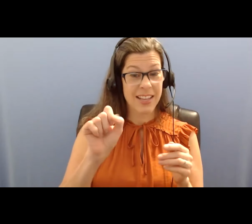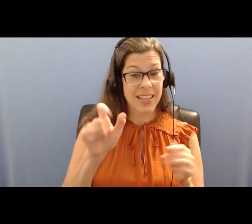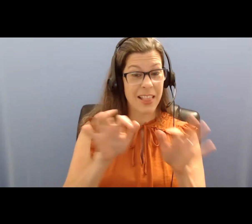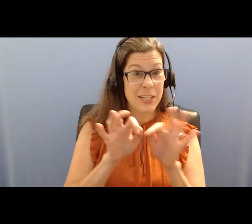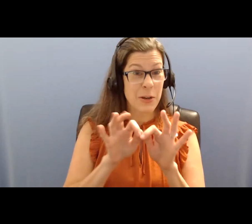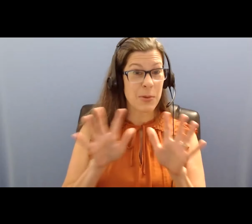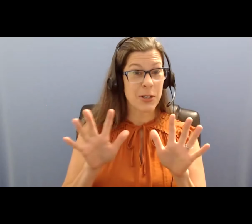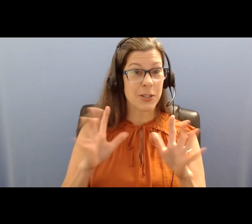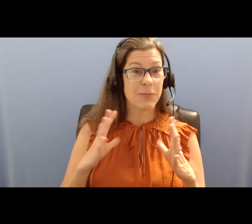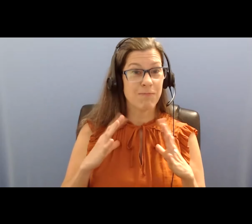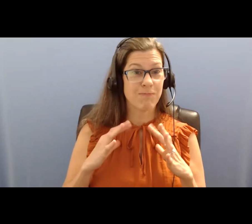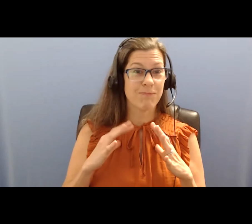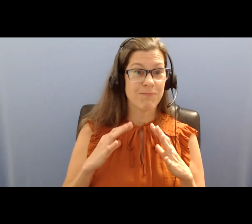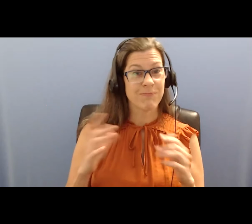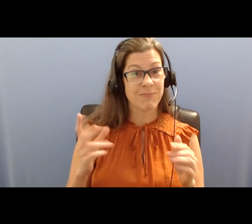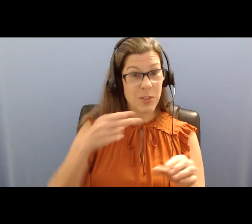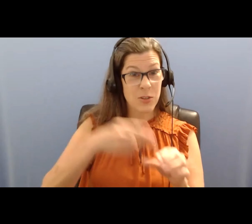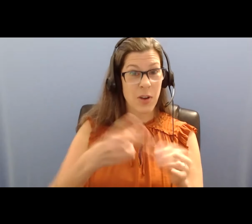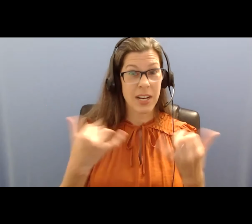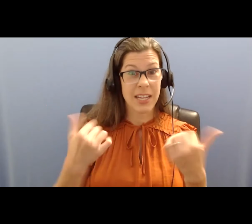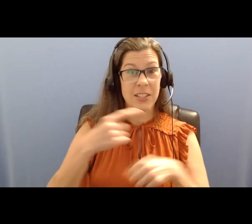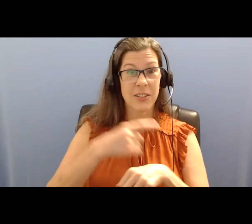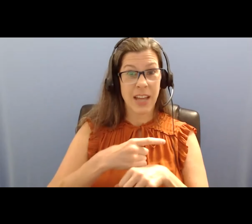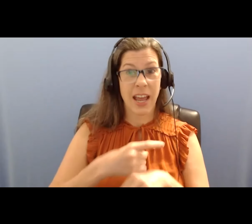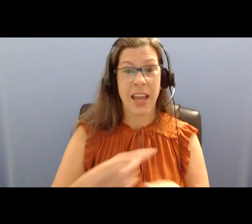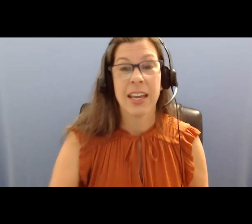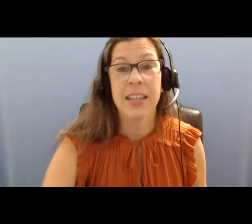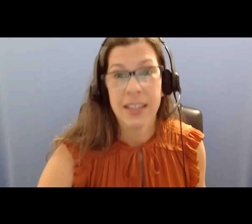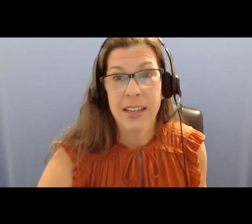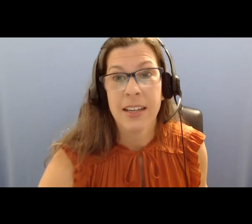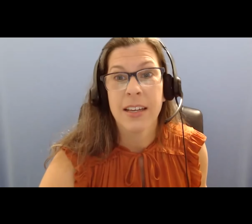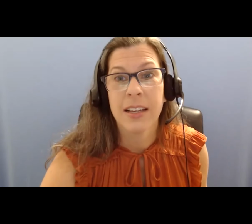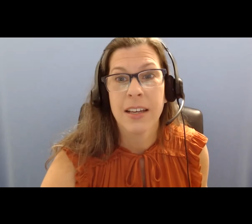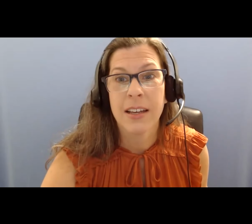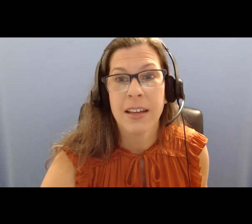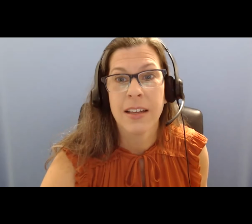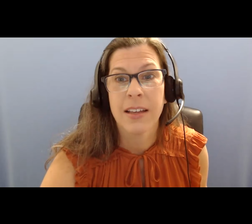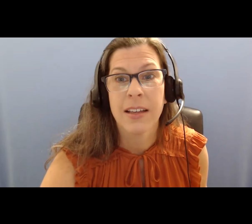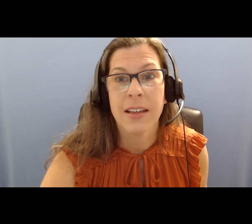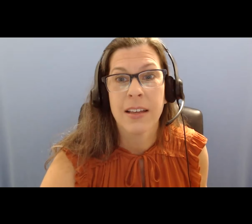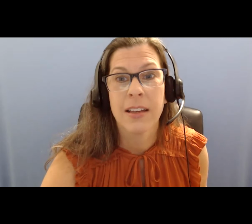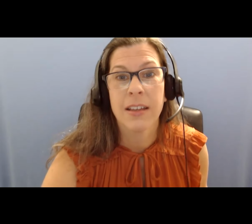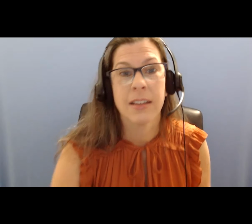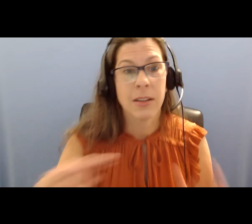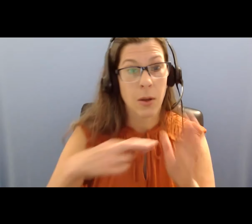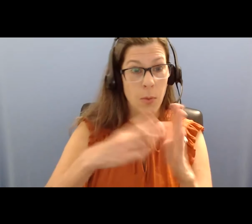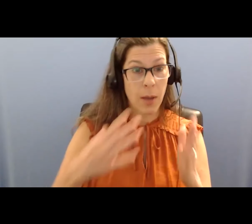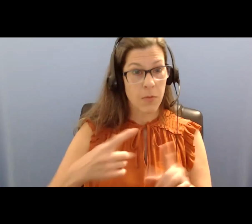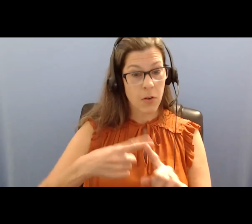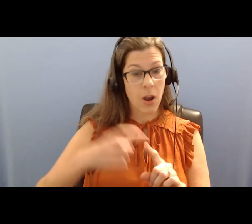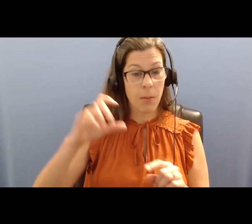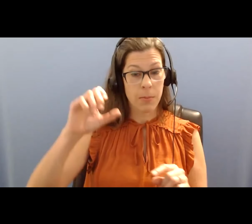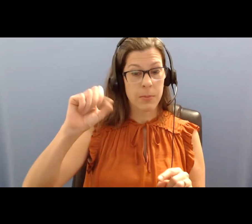interpreter. So joining us today, we have representatives from Spokane Falls Community College,